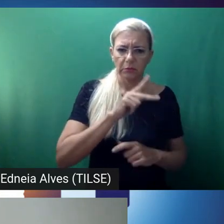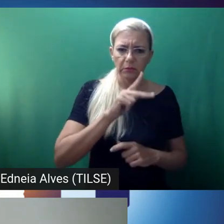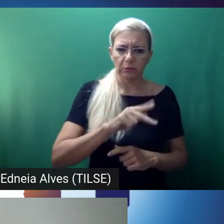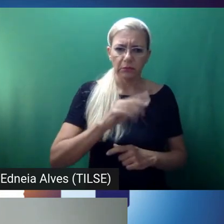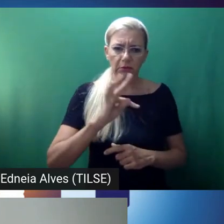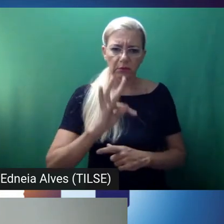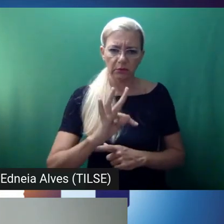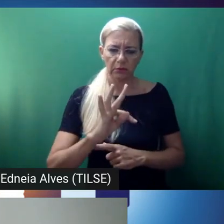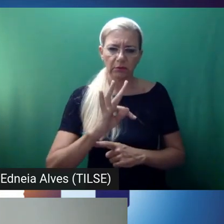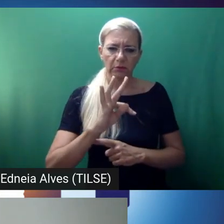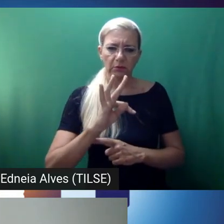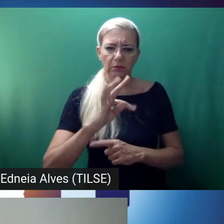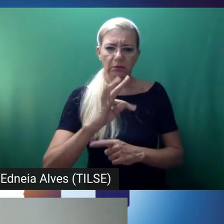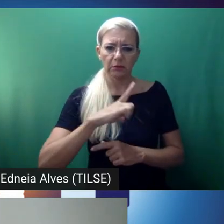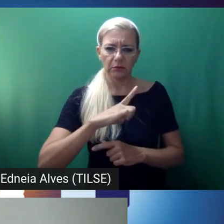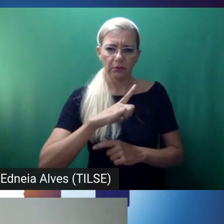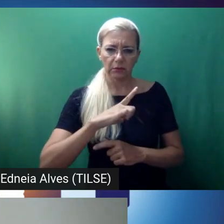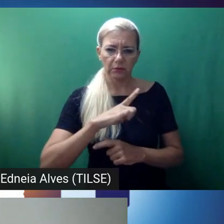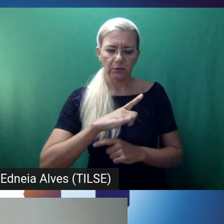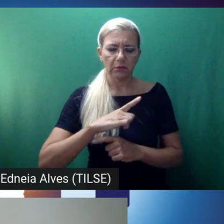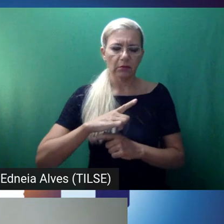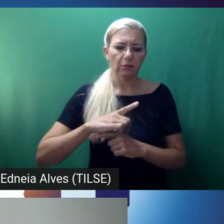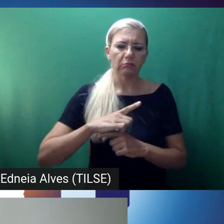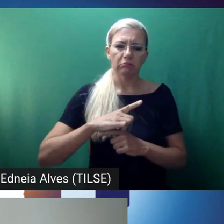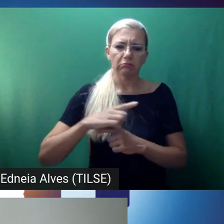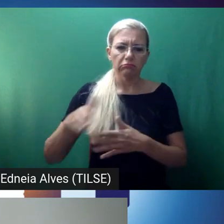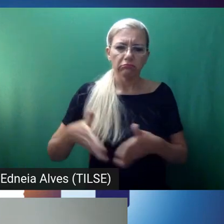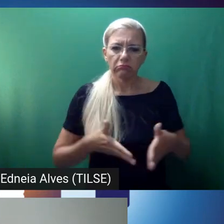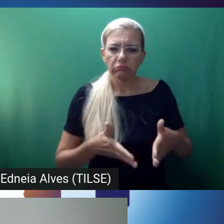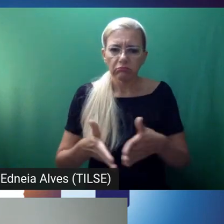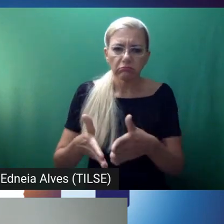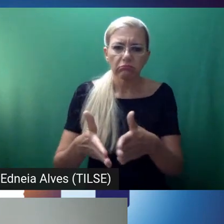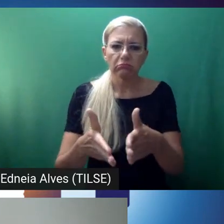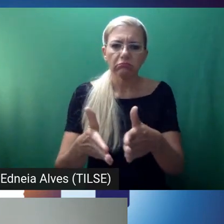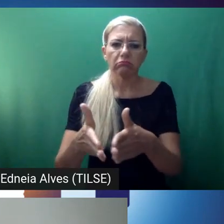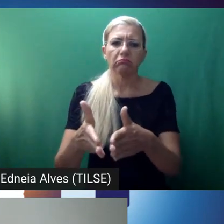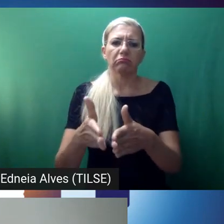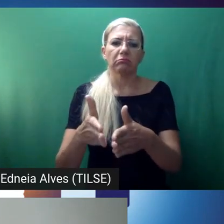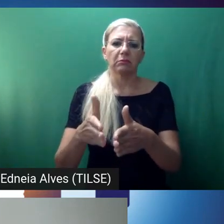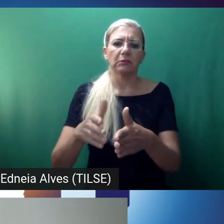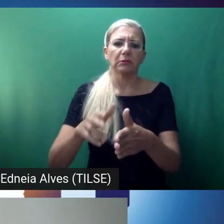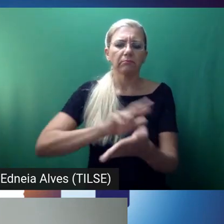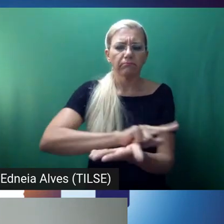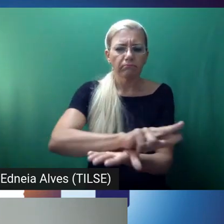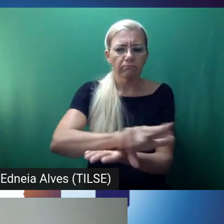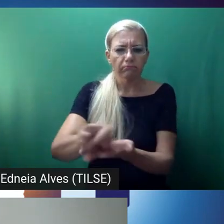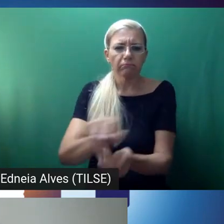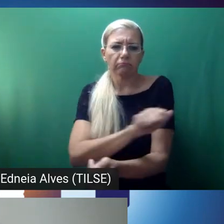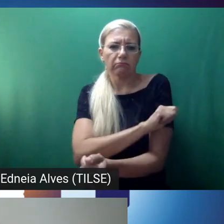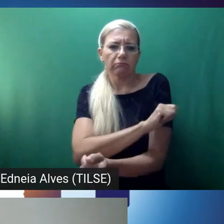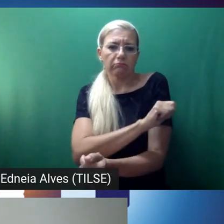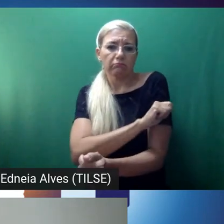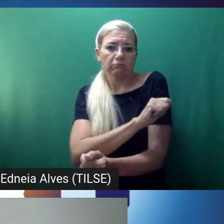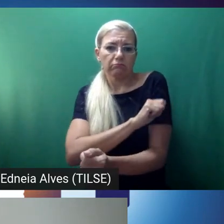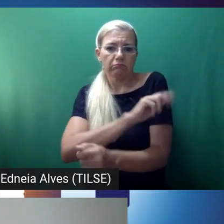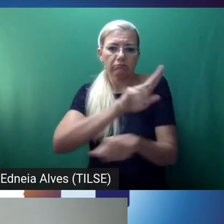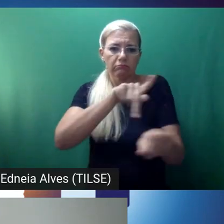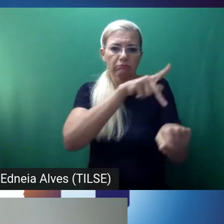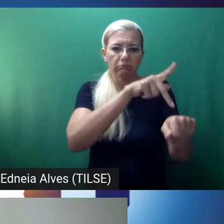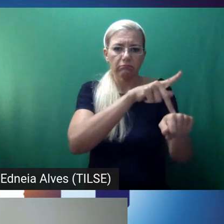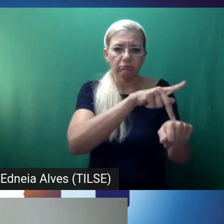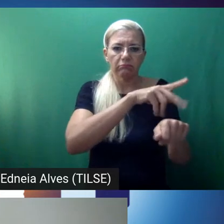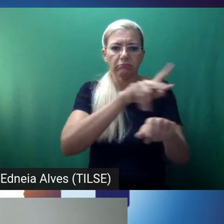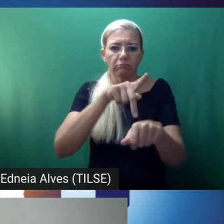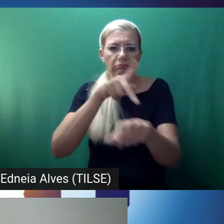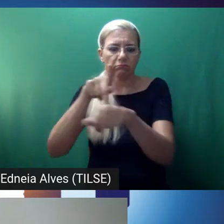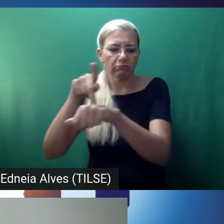very much undirectional in the lectures. And many of the students were from countries like India, Bangladesh and